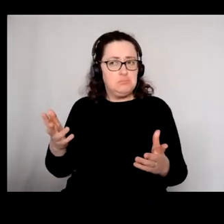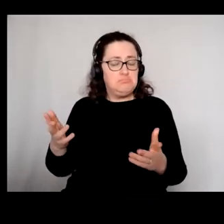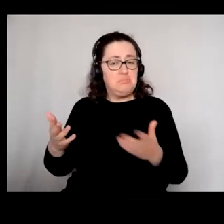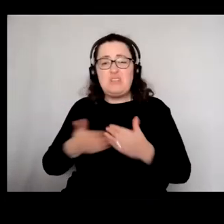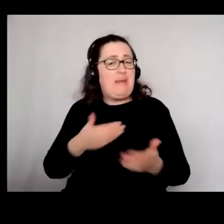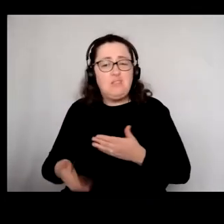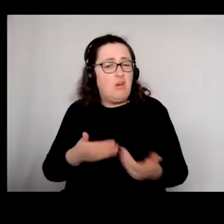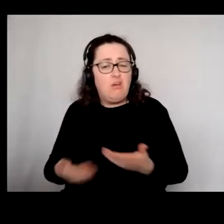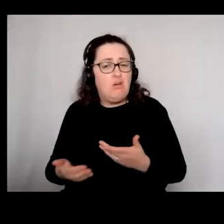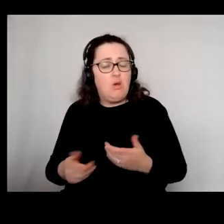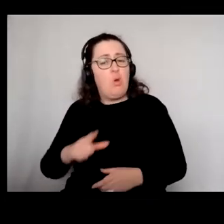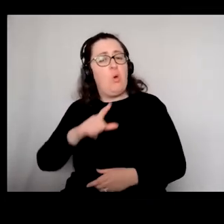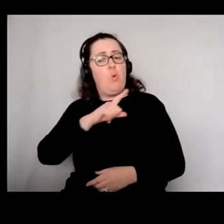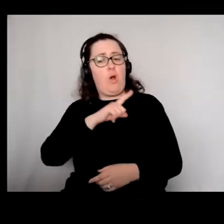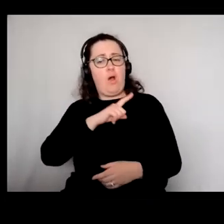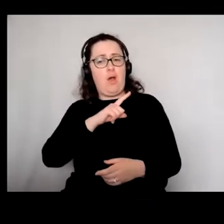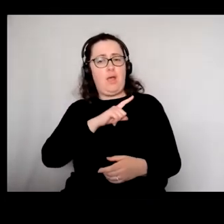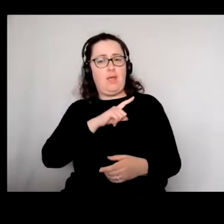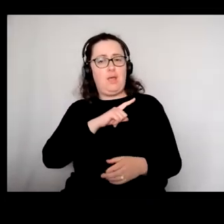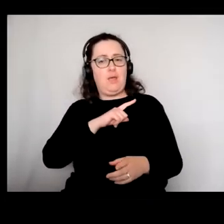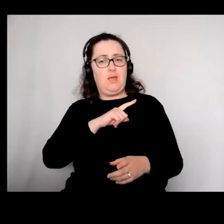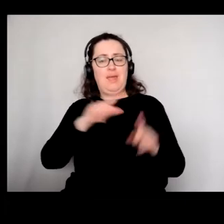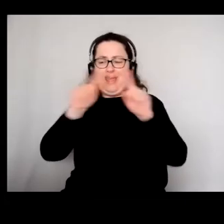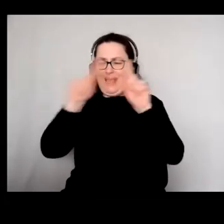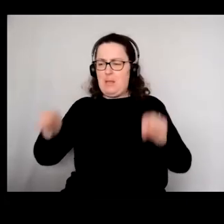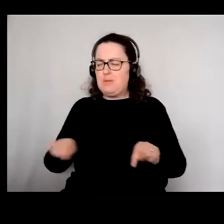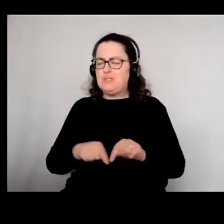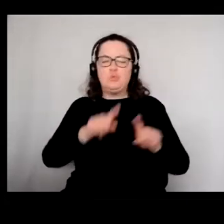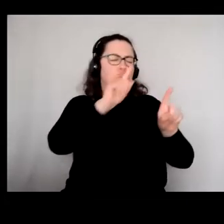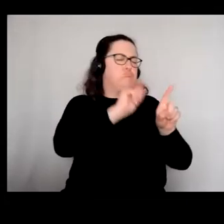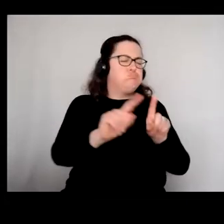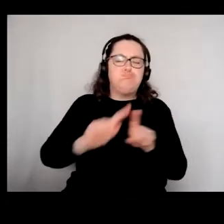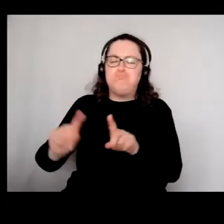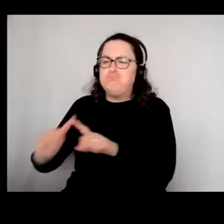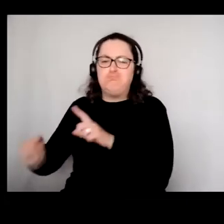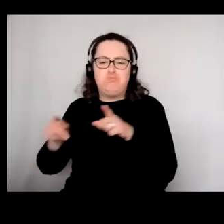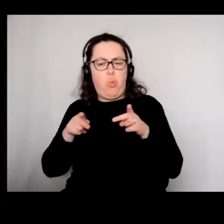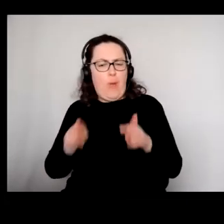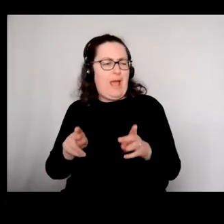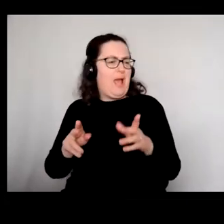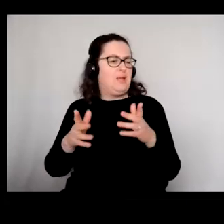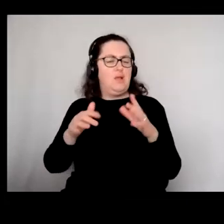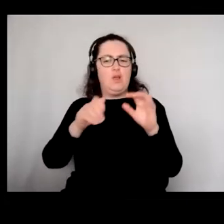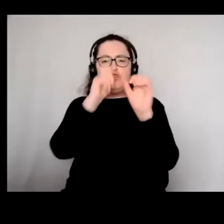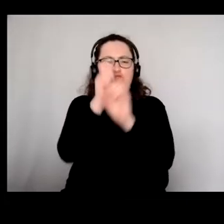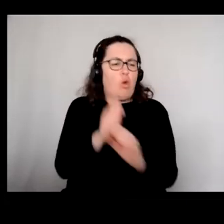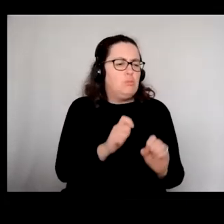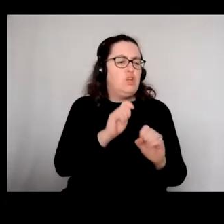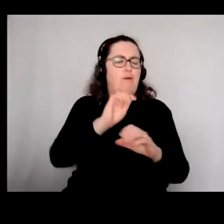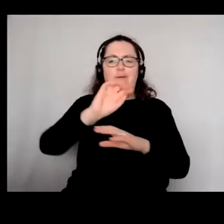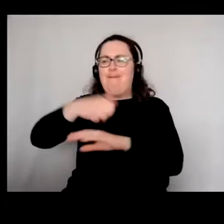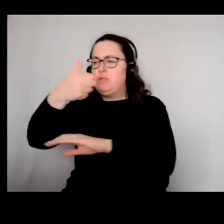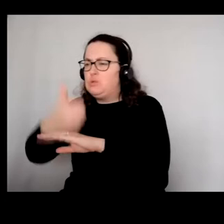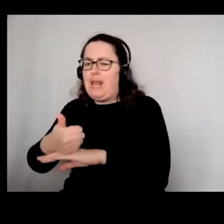matter because there's so many ways into imagery, into sculpture, into